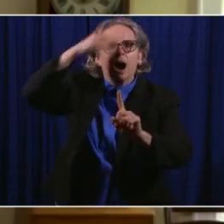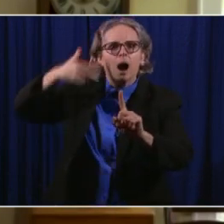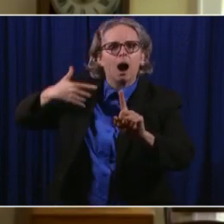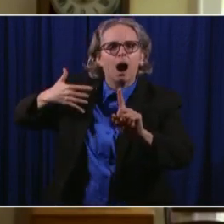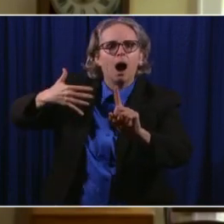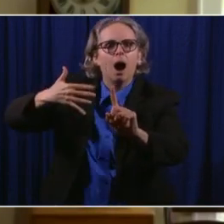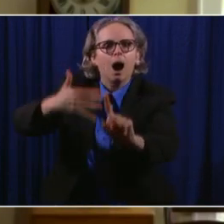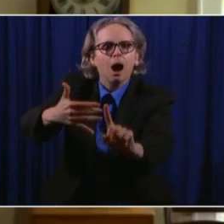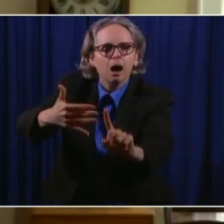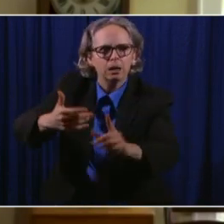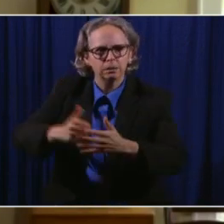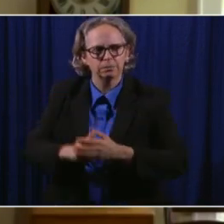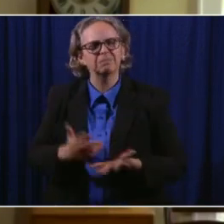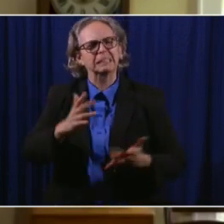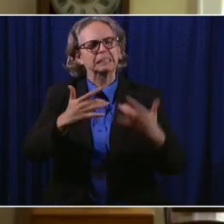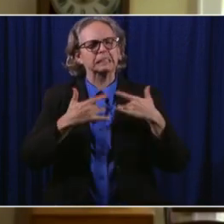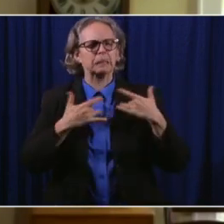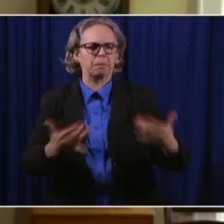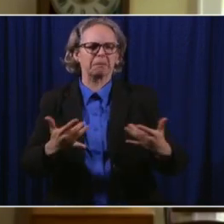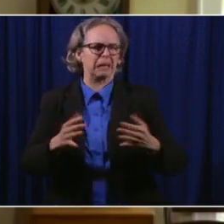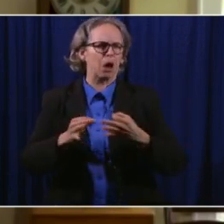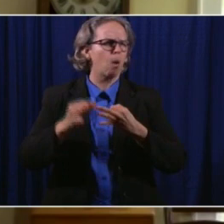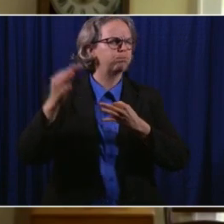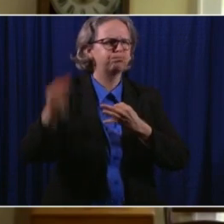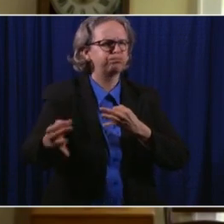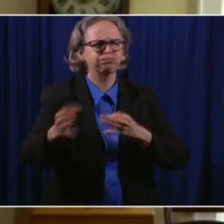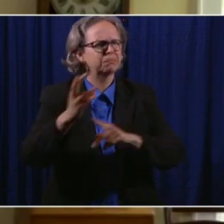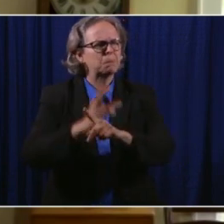is reported, and many times that there is.